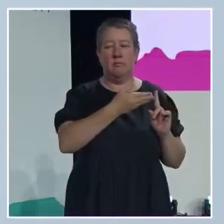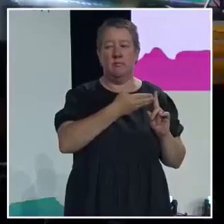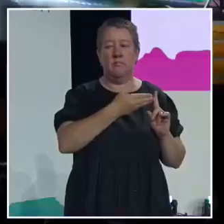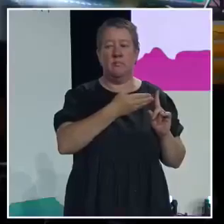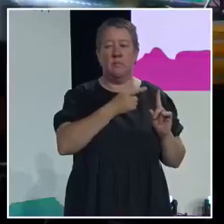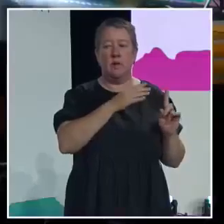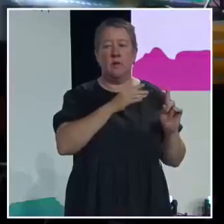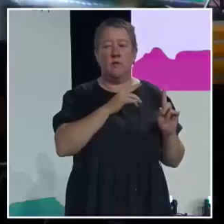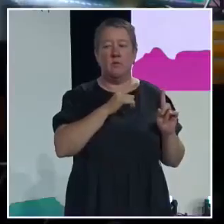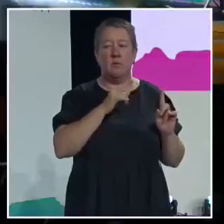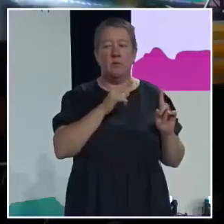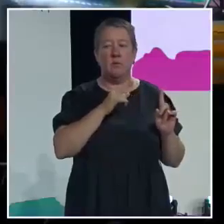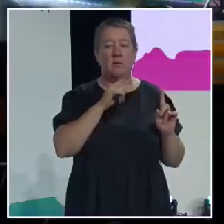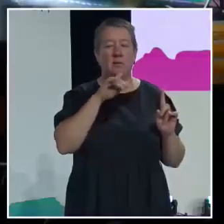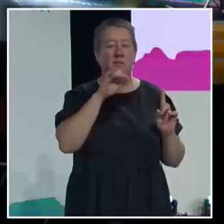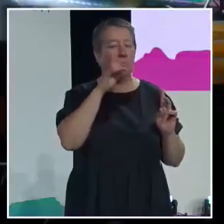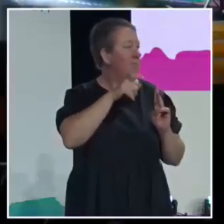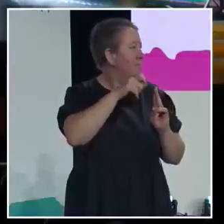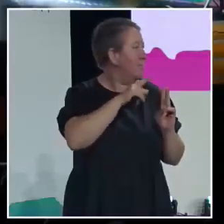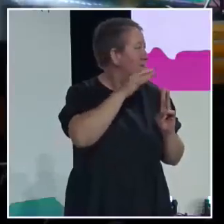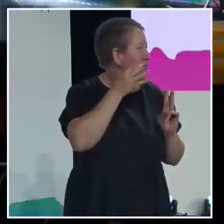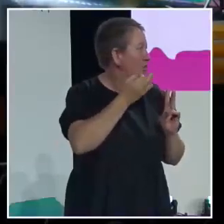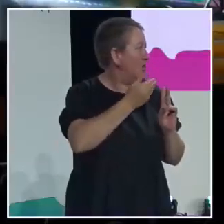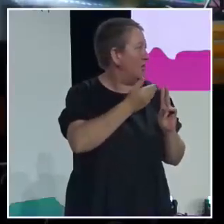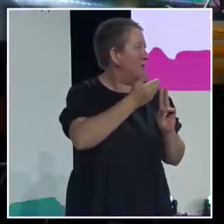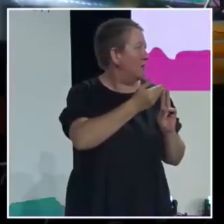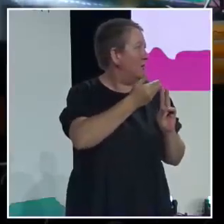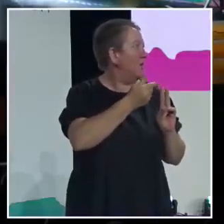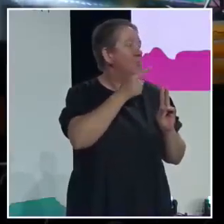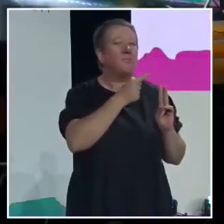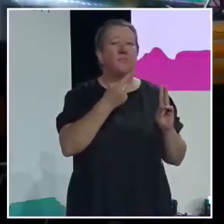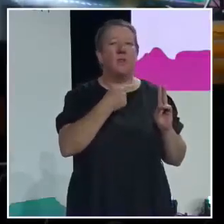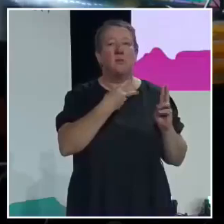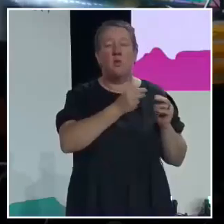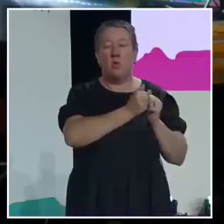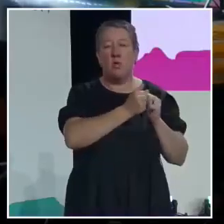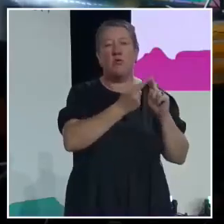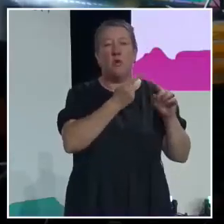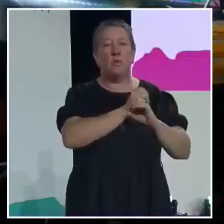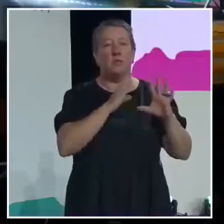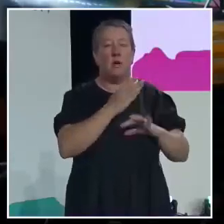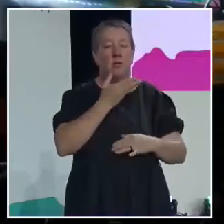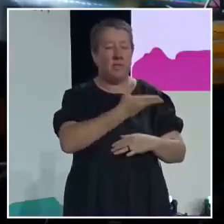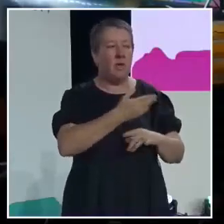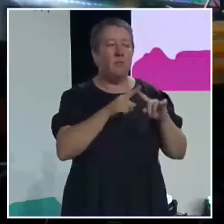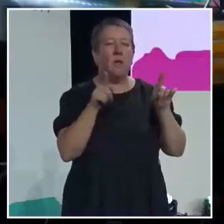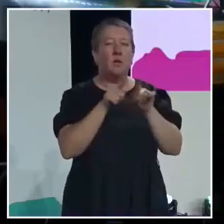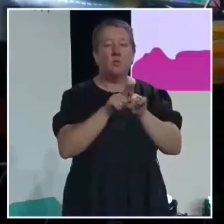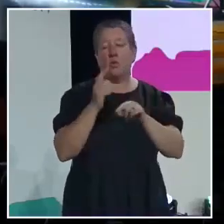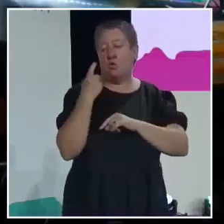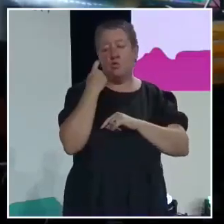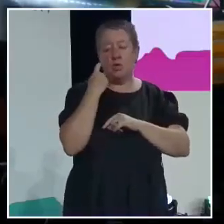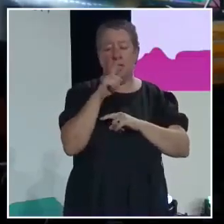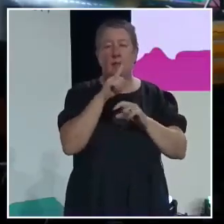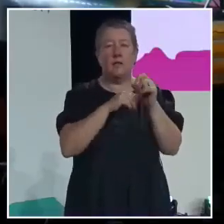the first place, I'd like also to name Stephanie Griffiths-Jones, who was there from the start and participated to our work. But also more recently, we structured